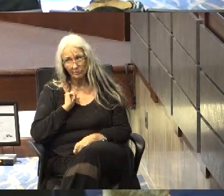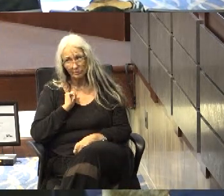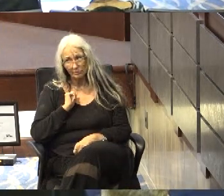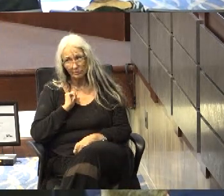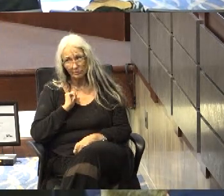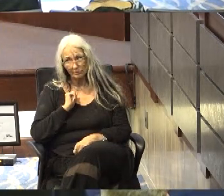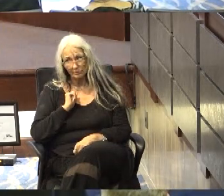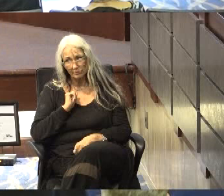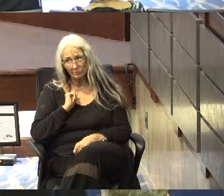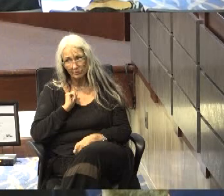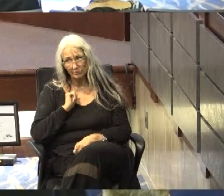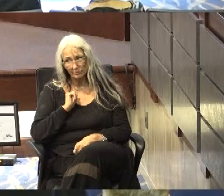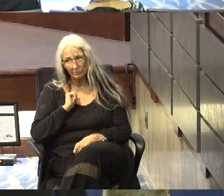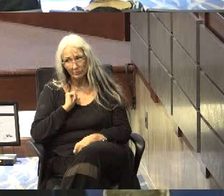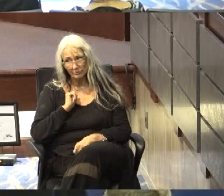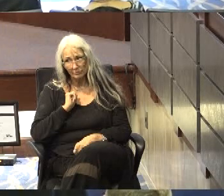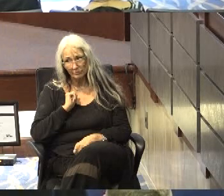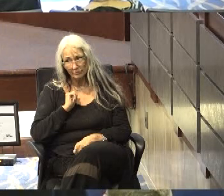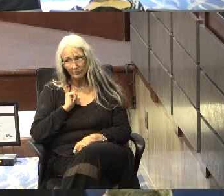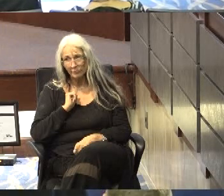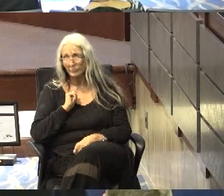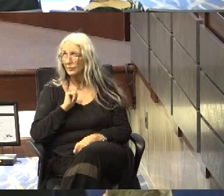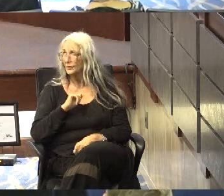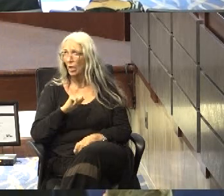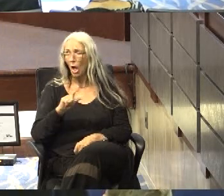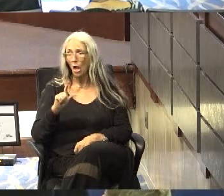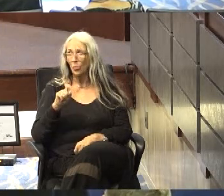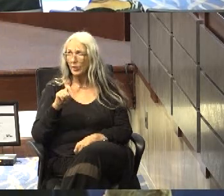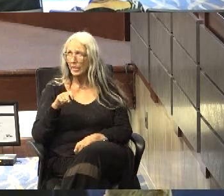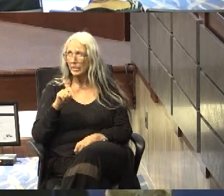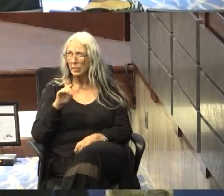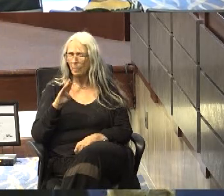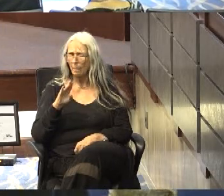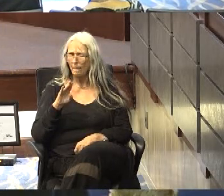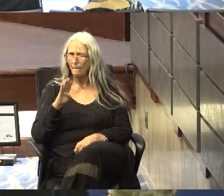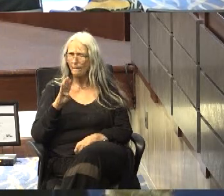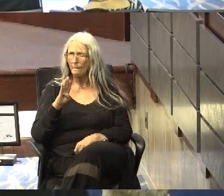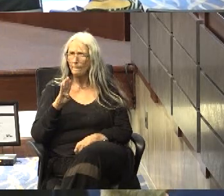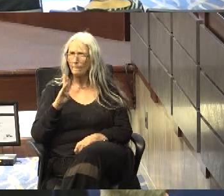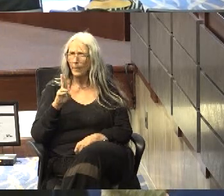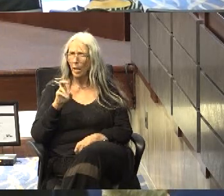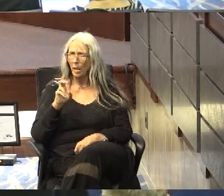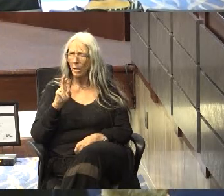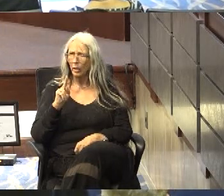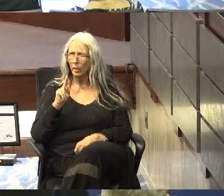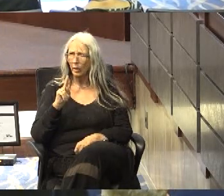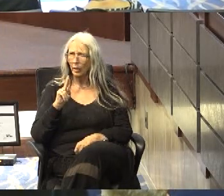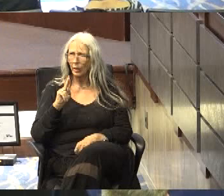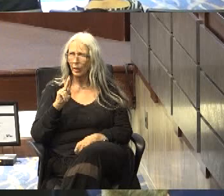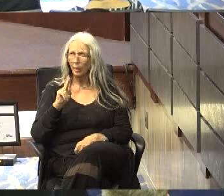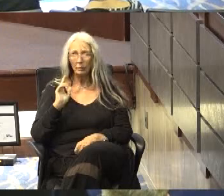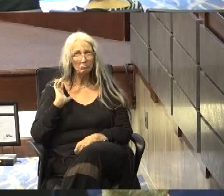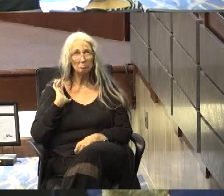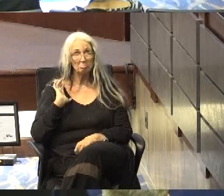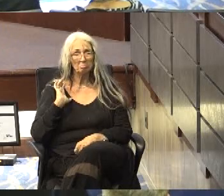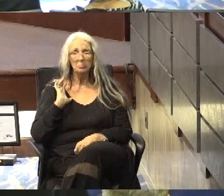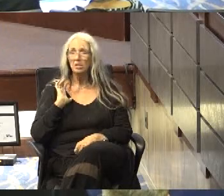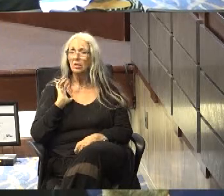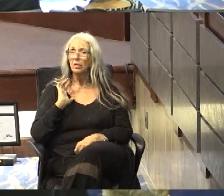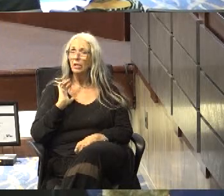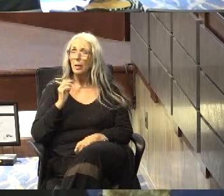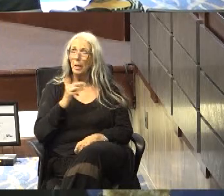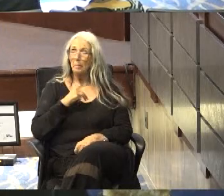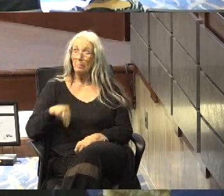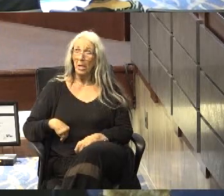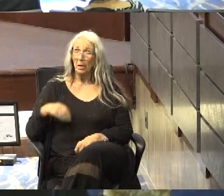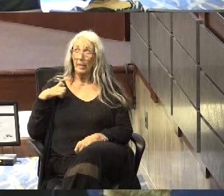up. All we I'll need is a slap rubber body. band on my All we need wrist. is a Call me. body. Okay, we're okay. We're all right. Mayor and council, if